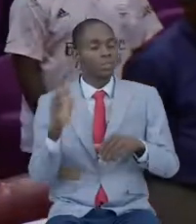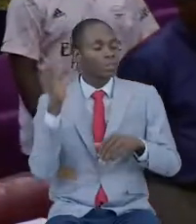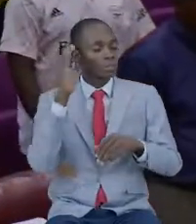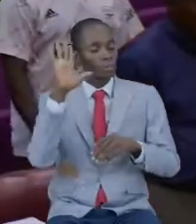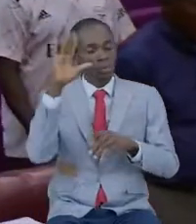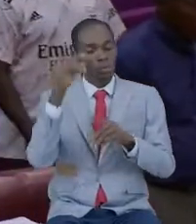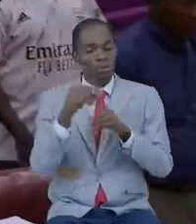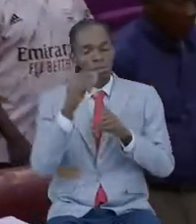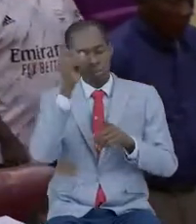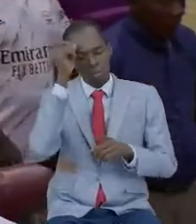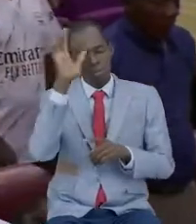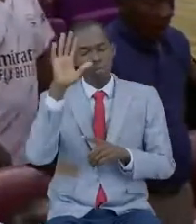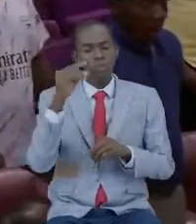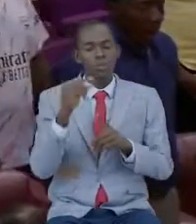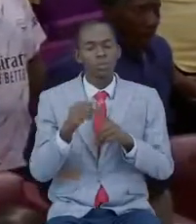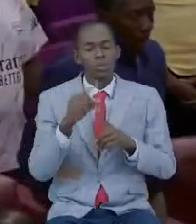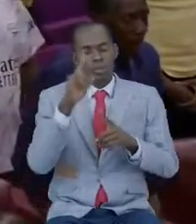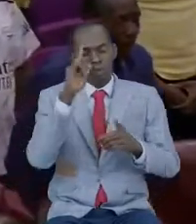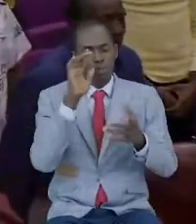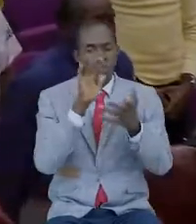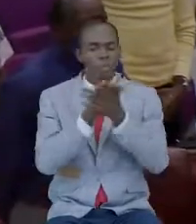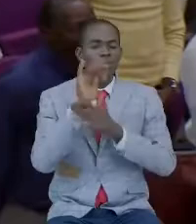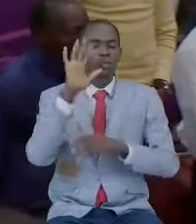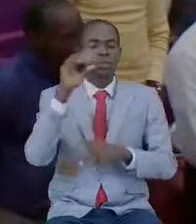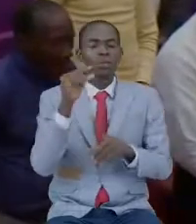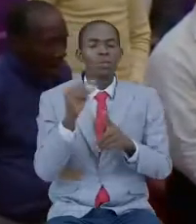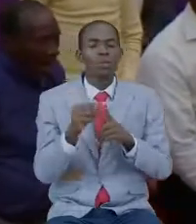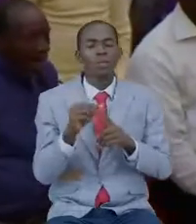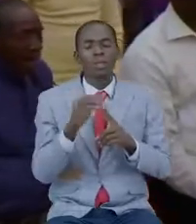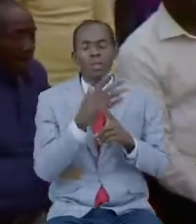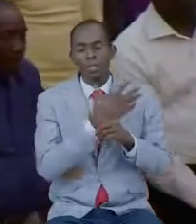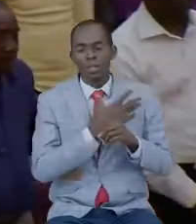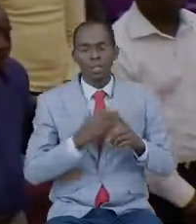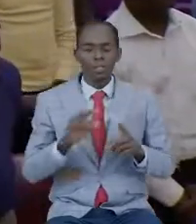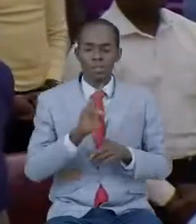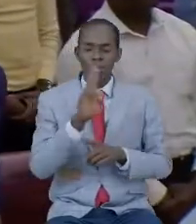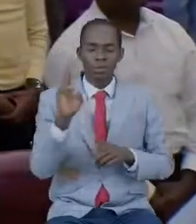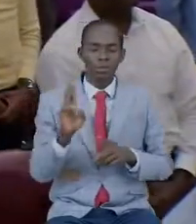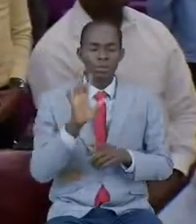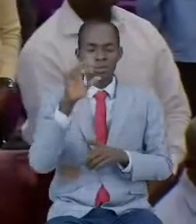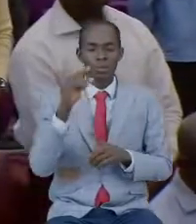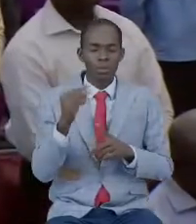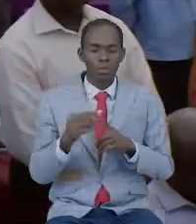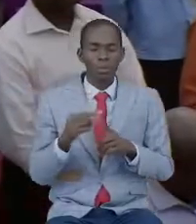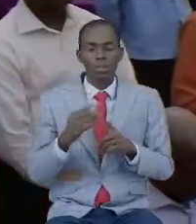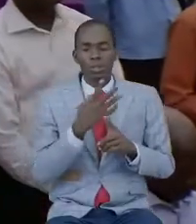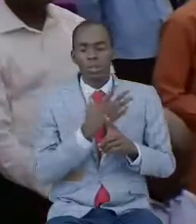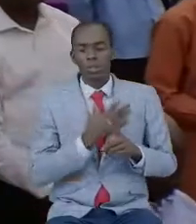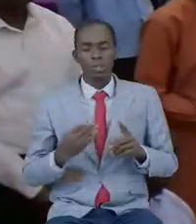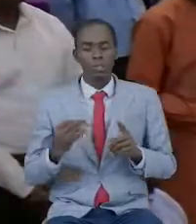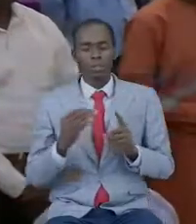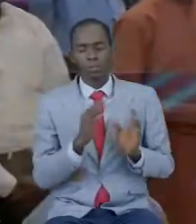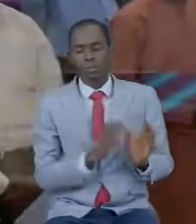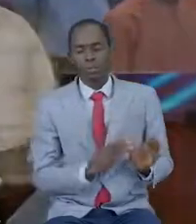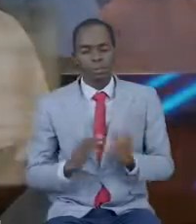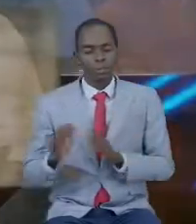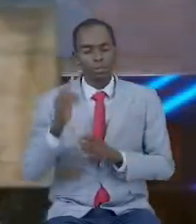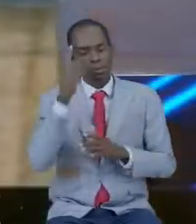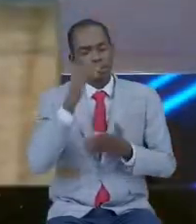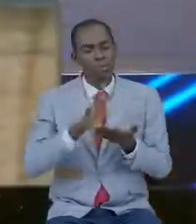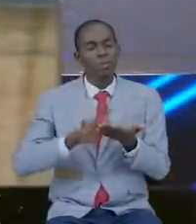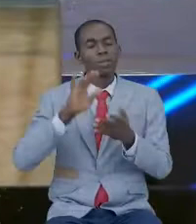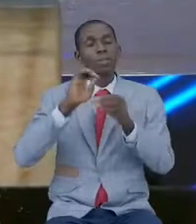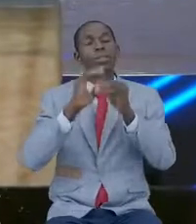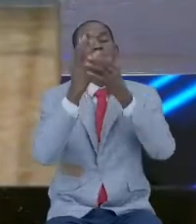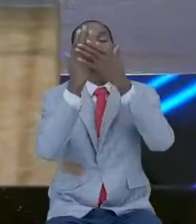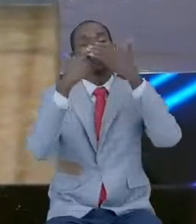understand your word, believe your word, apply your word, and be prepared for glory in